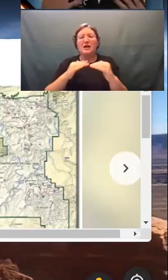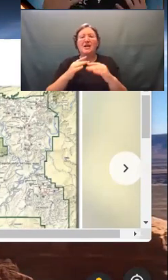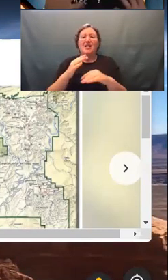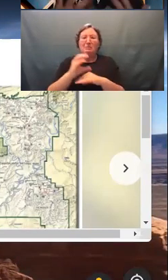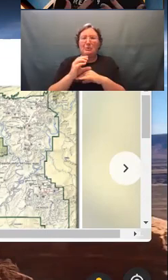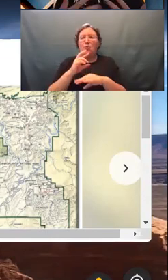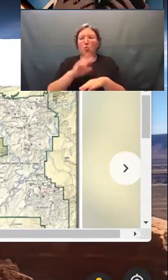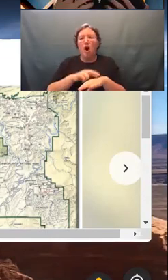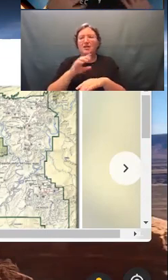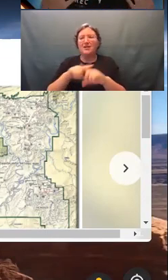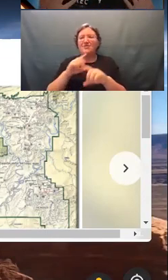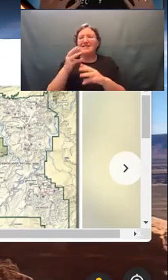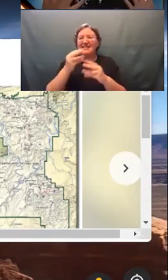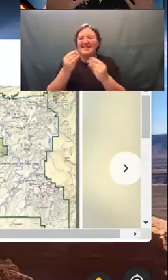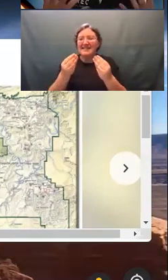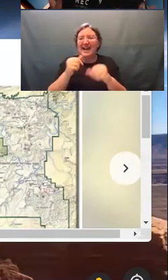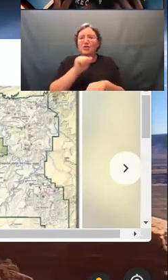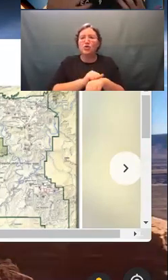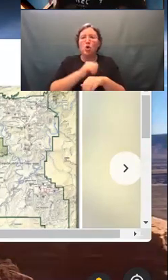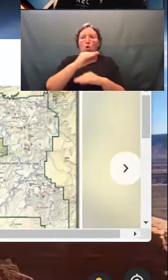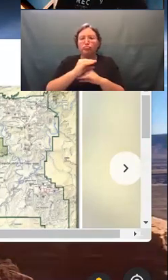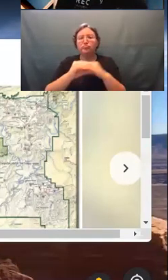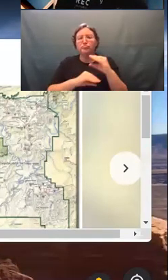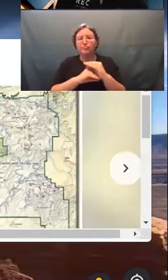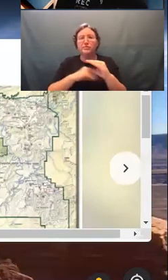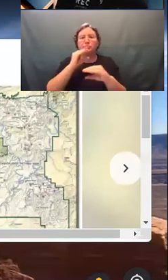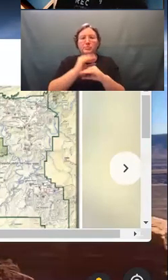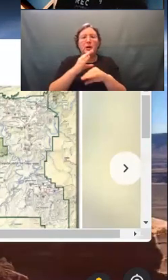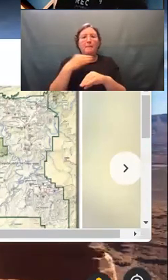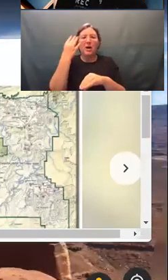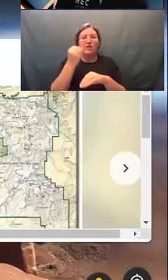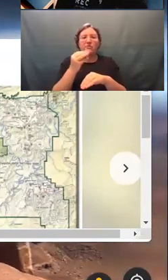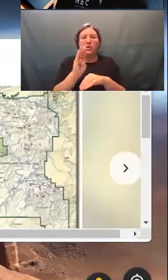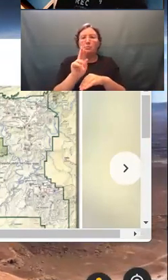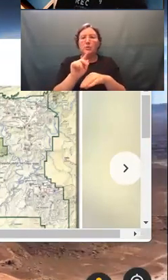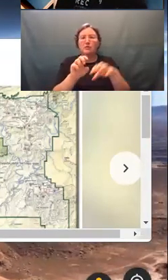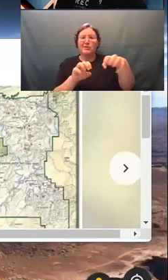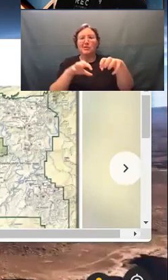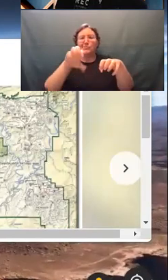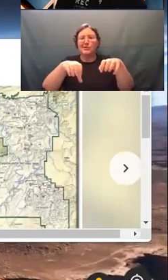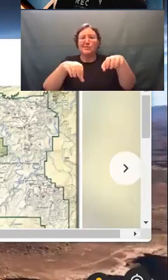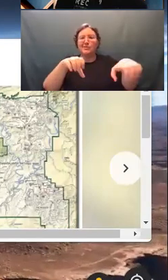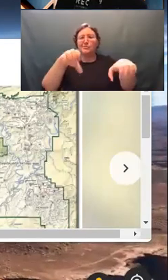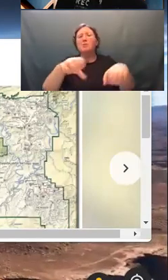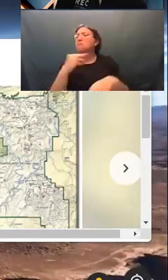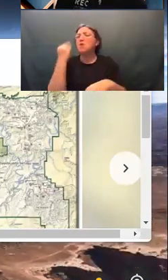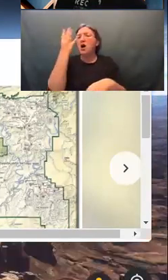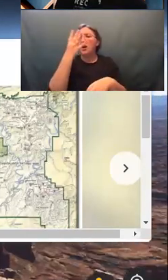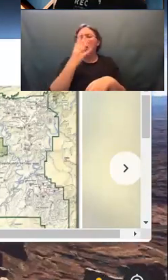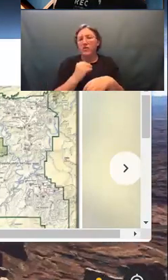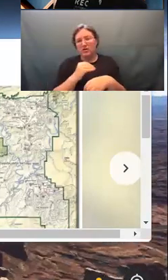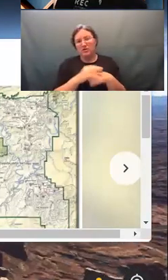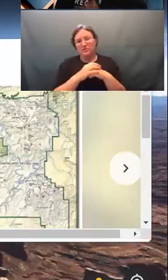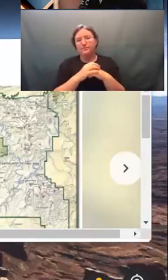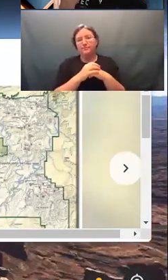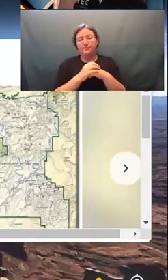of sandstone and really beautiful buttes popping out. It is gorgeous, breathtaking.